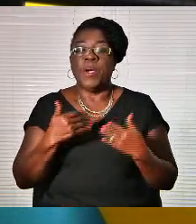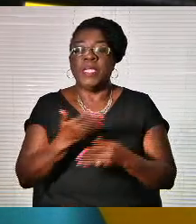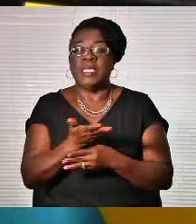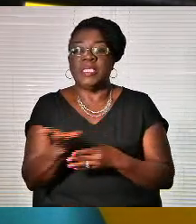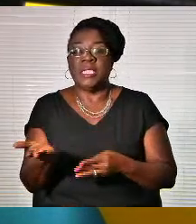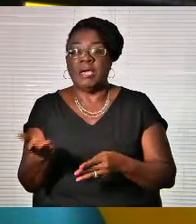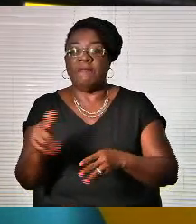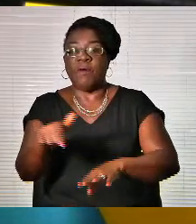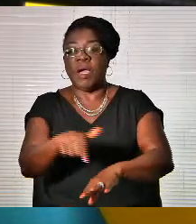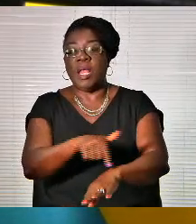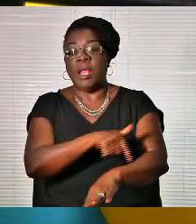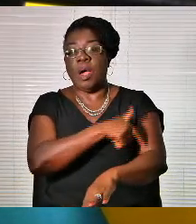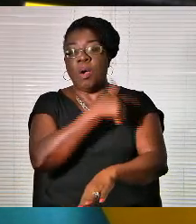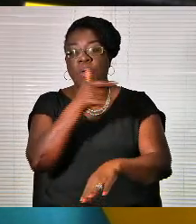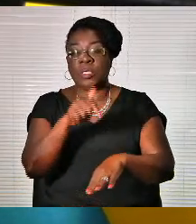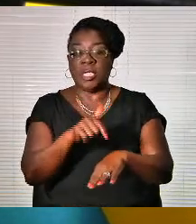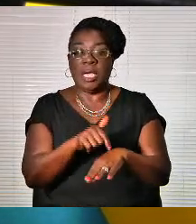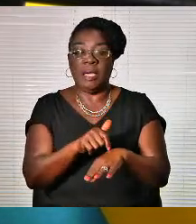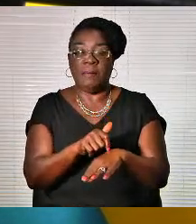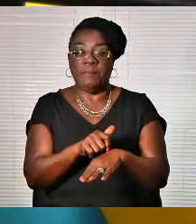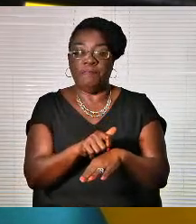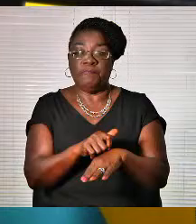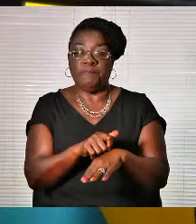loved ones who have passed.